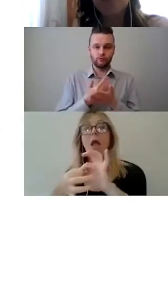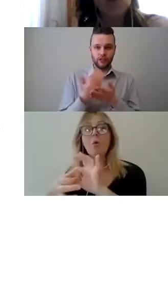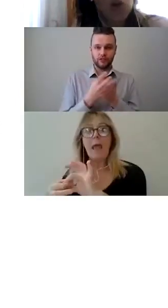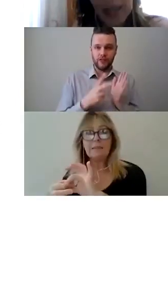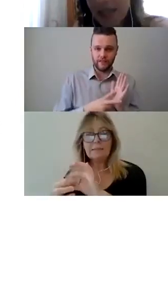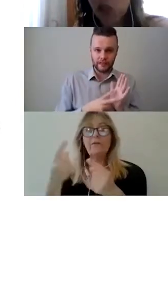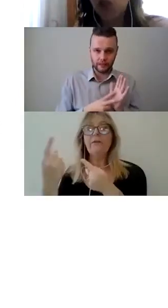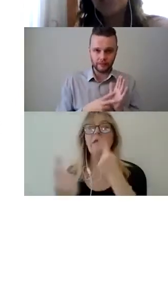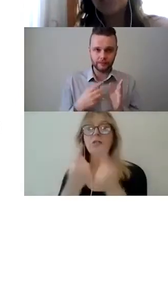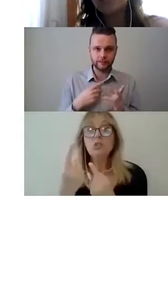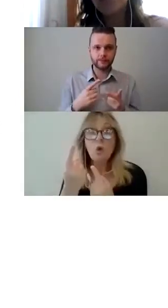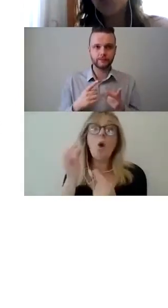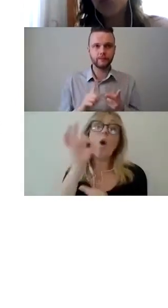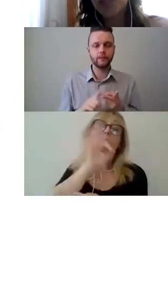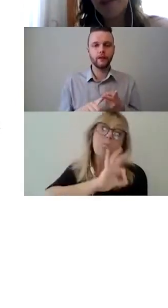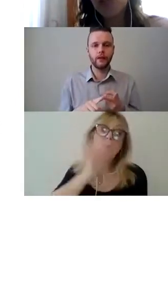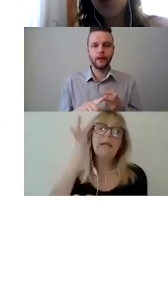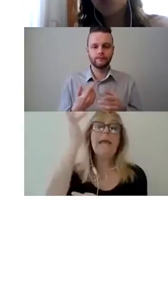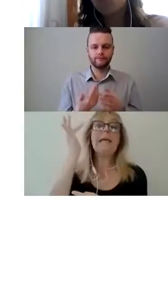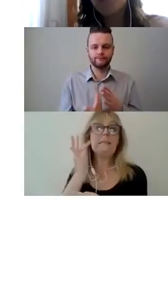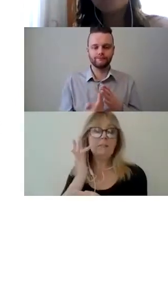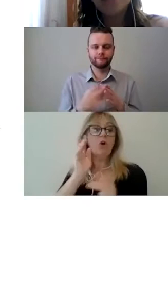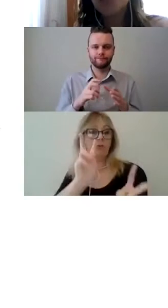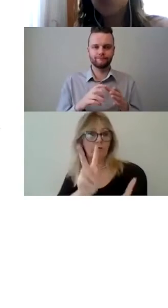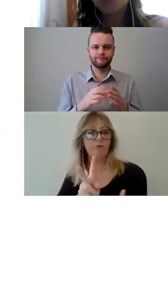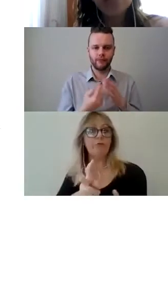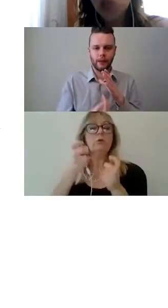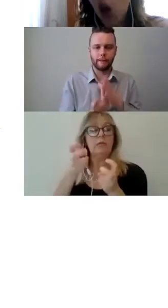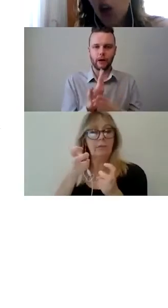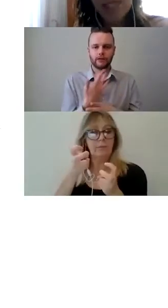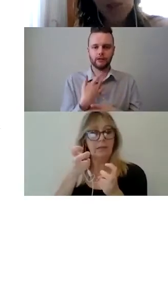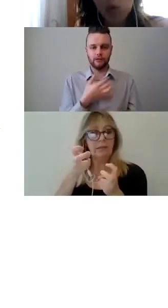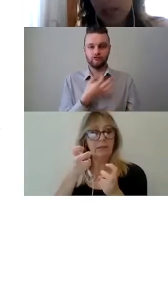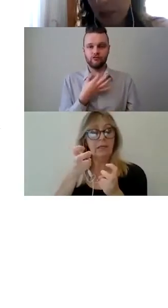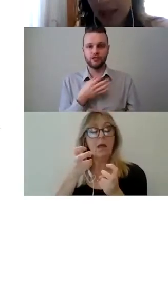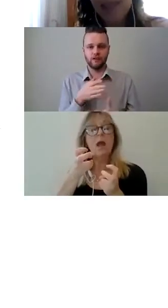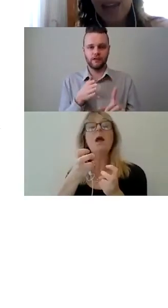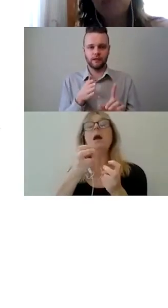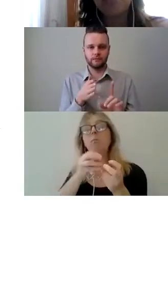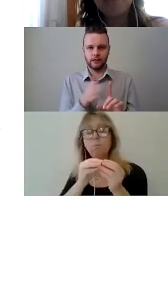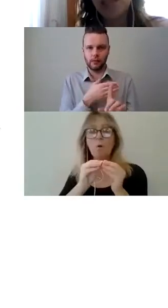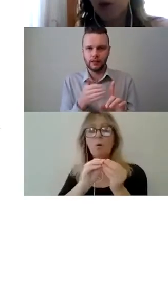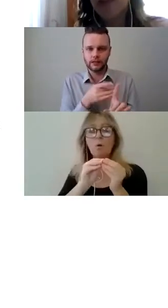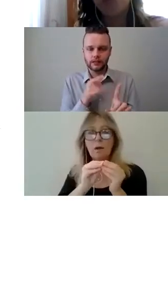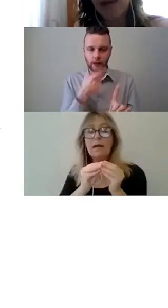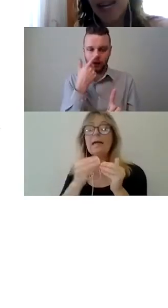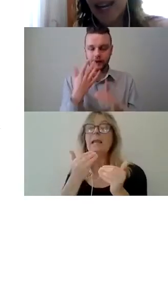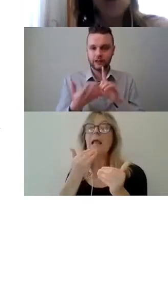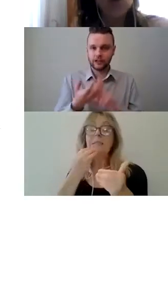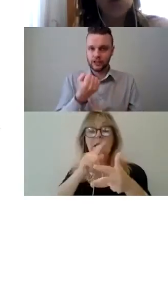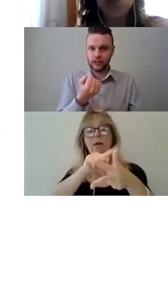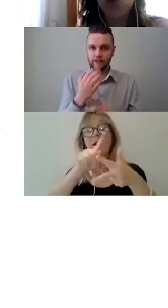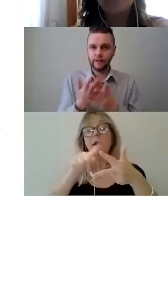subsequent emergence of risk of exploitation can be achieved